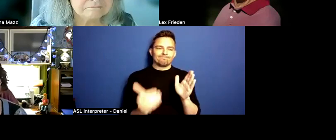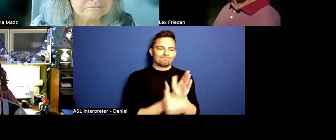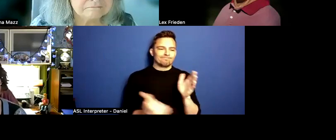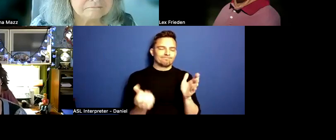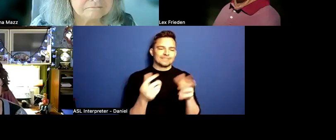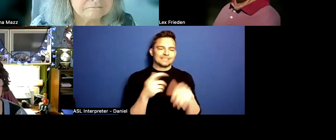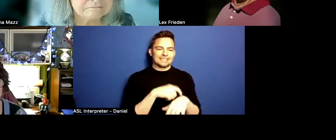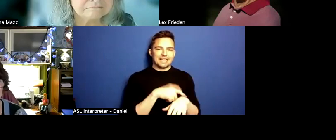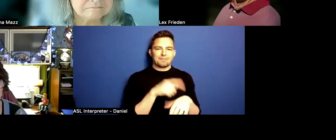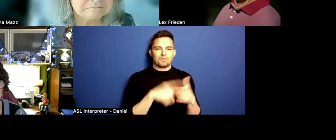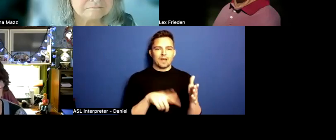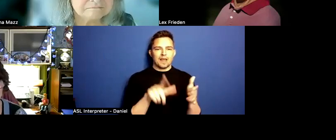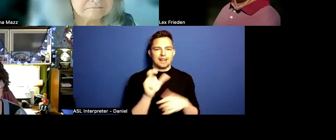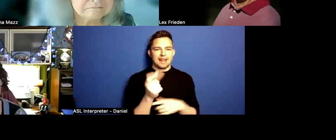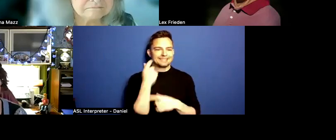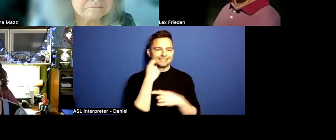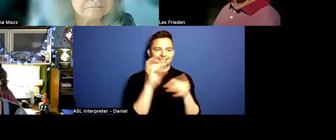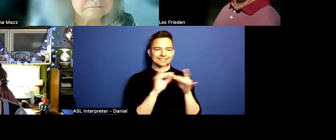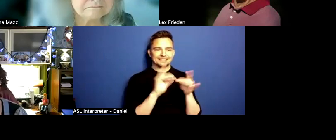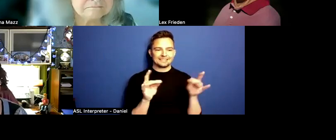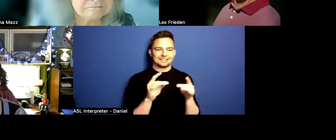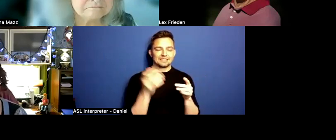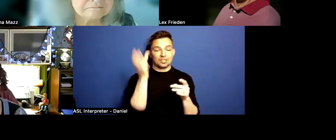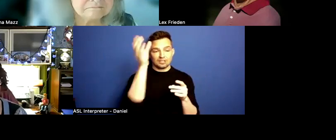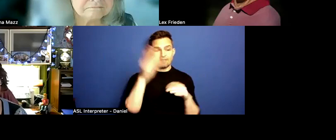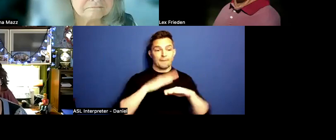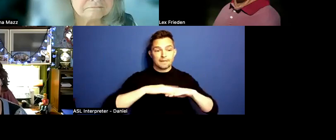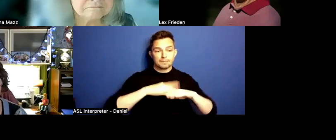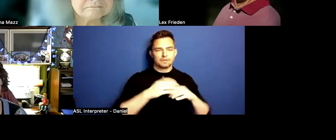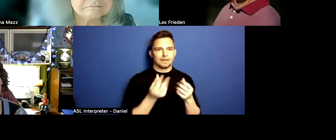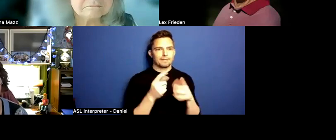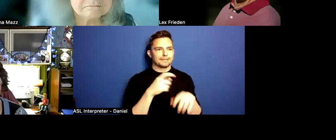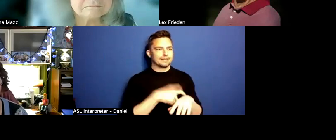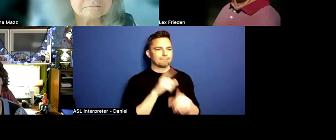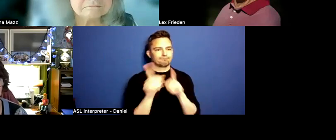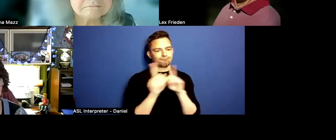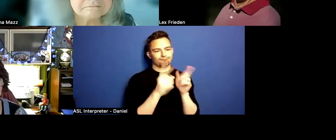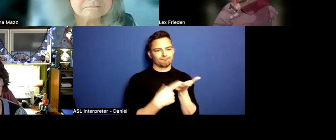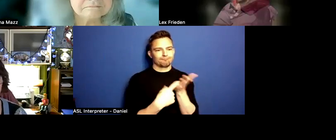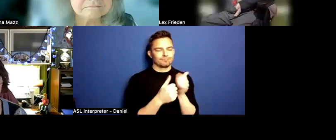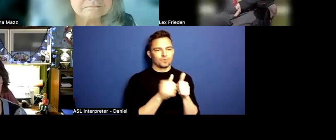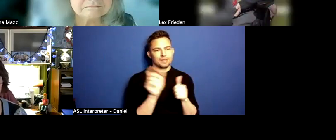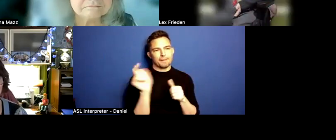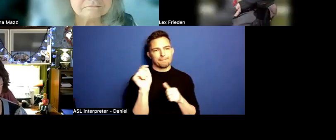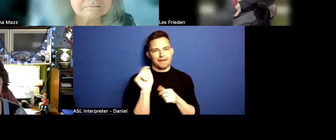in just regard to this concept of the minimum, and how many conversations I've had, with the bathroom,